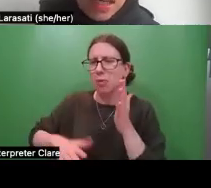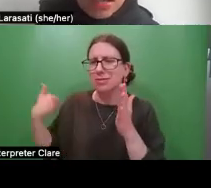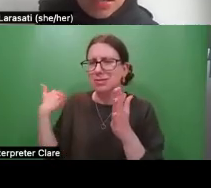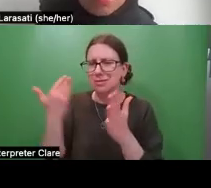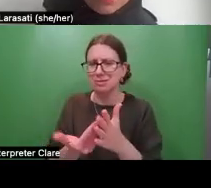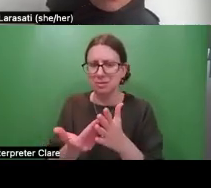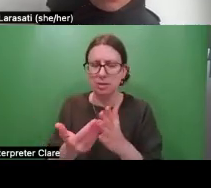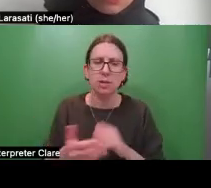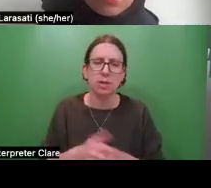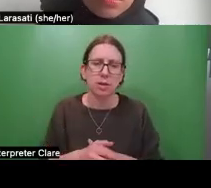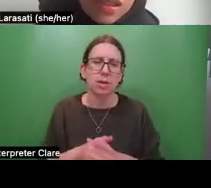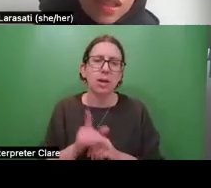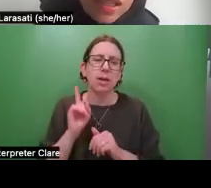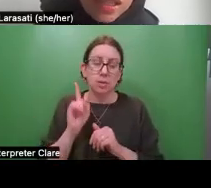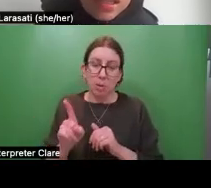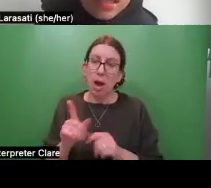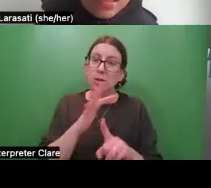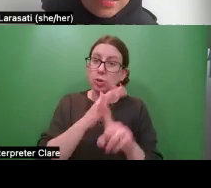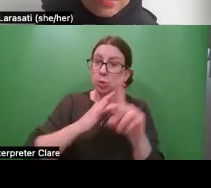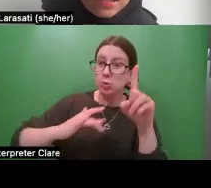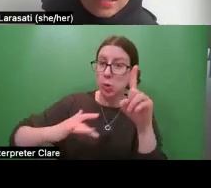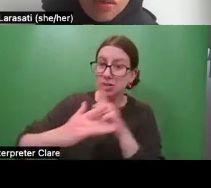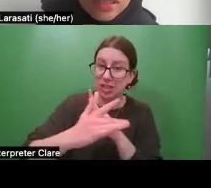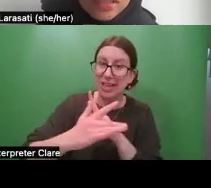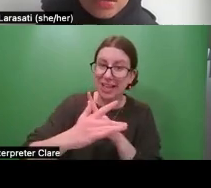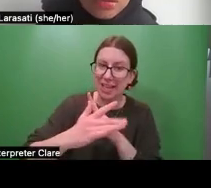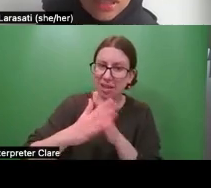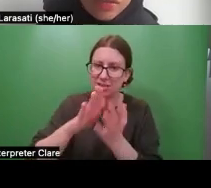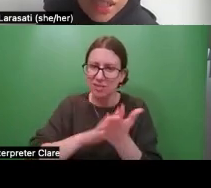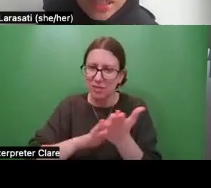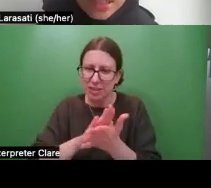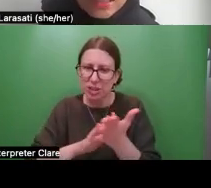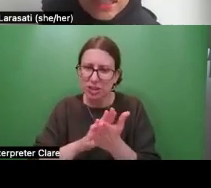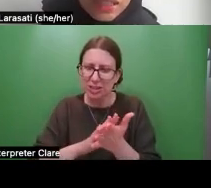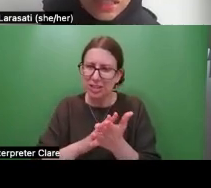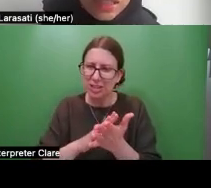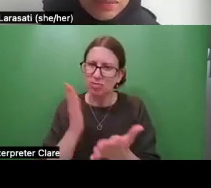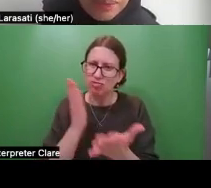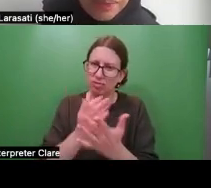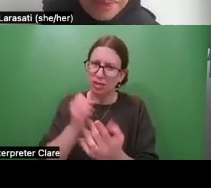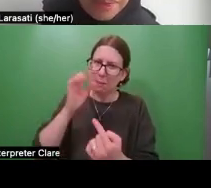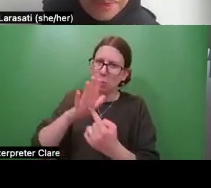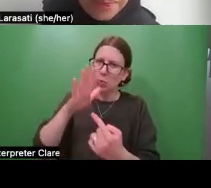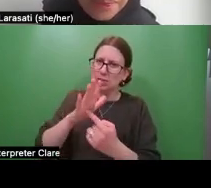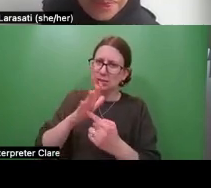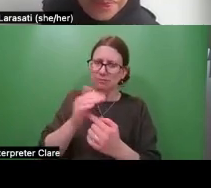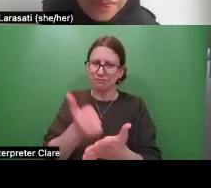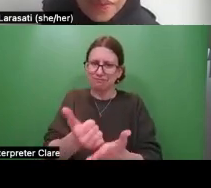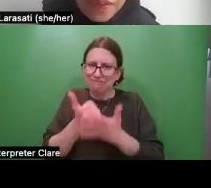simplifying our complex world, and it allows us to navigate uncertainty.